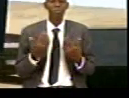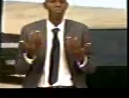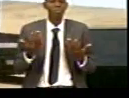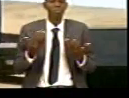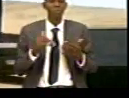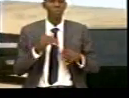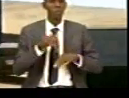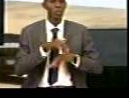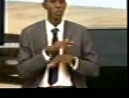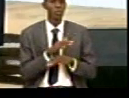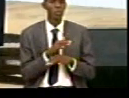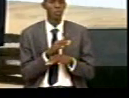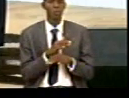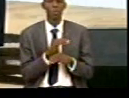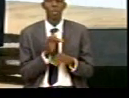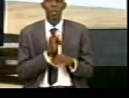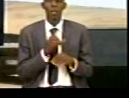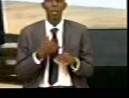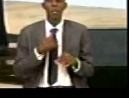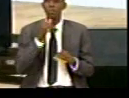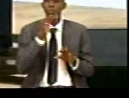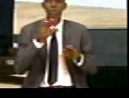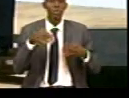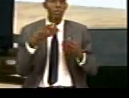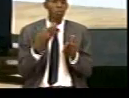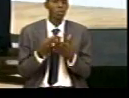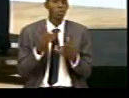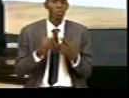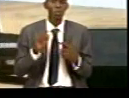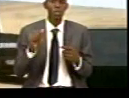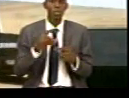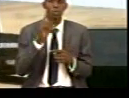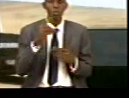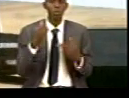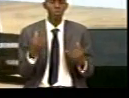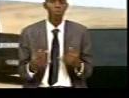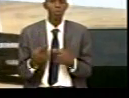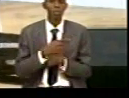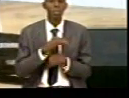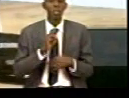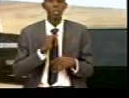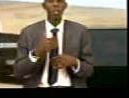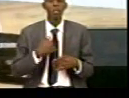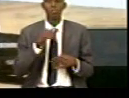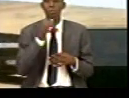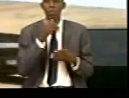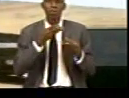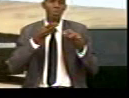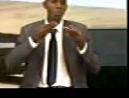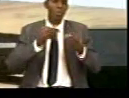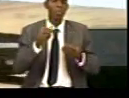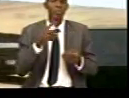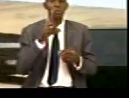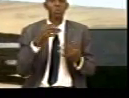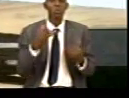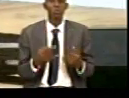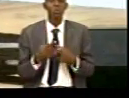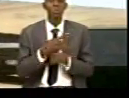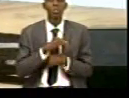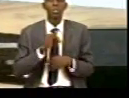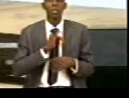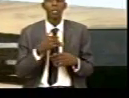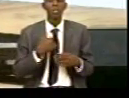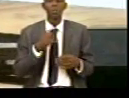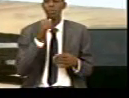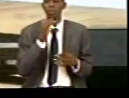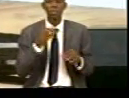today. I have not given money to anybody today. I've not fed anybody today. I've not given a cup